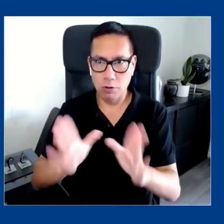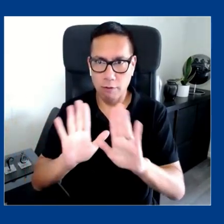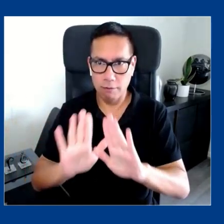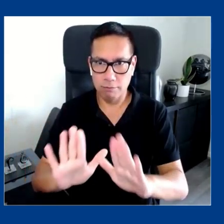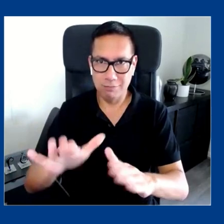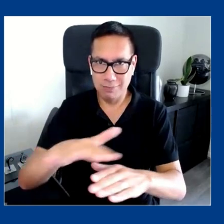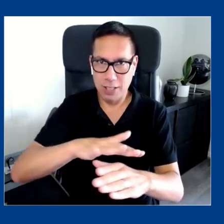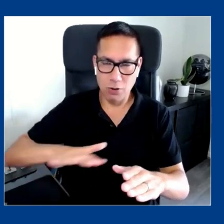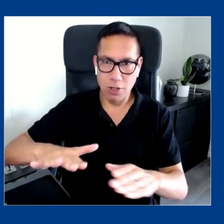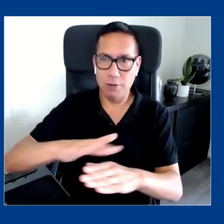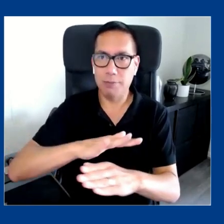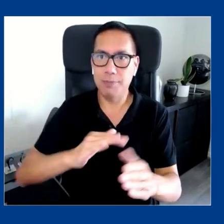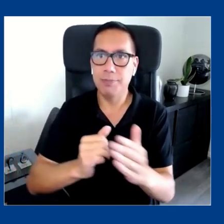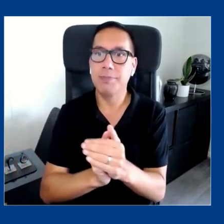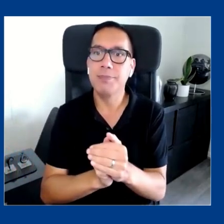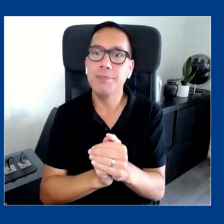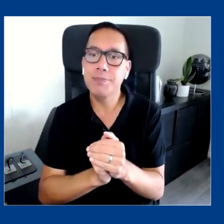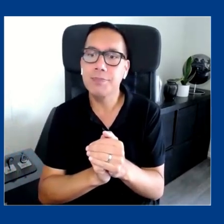Omalulik.